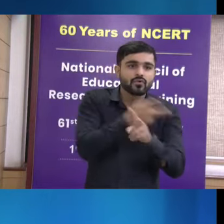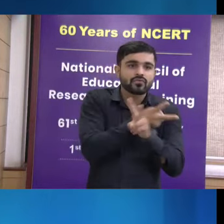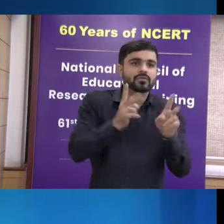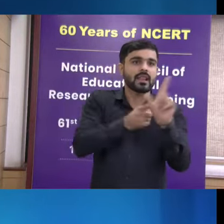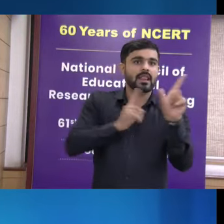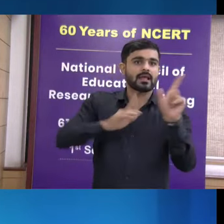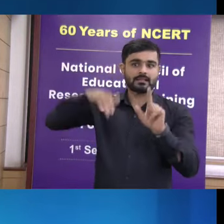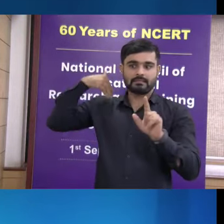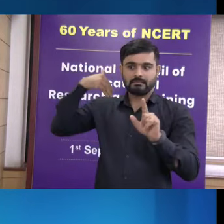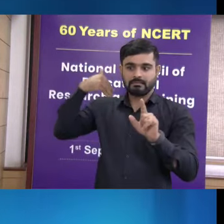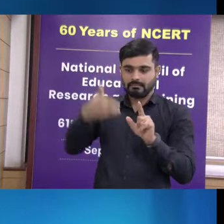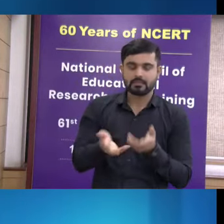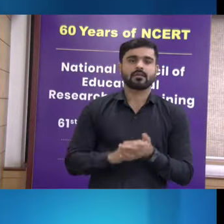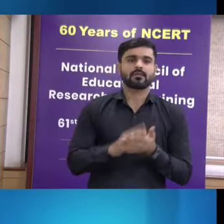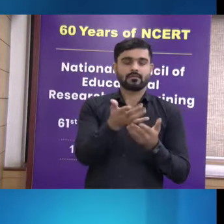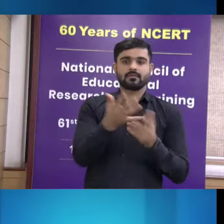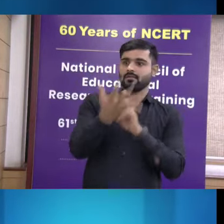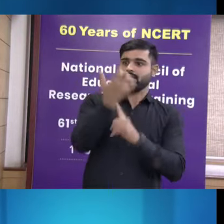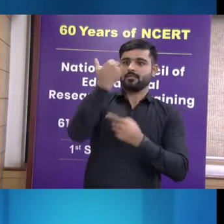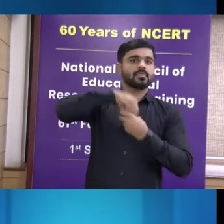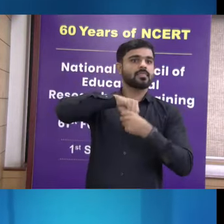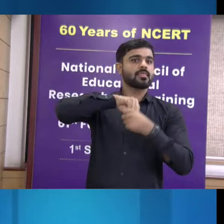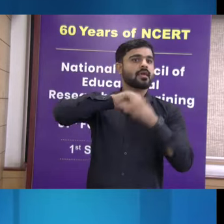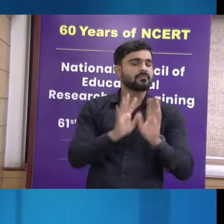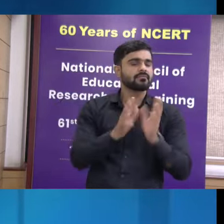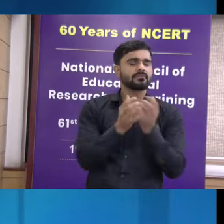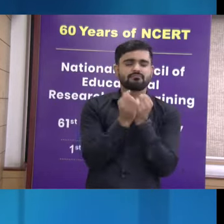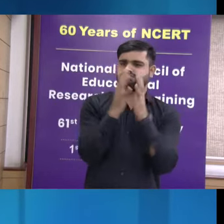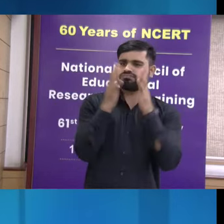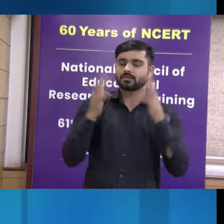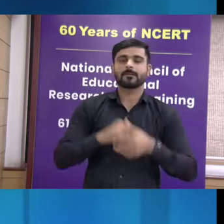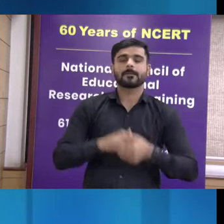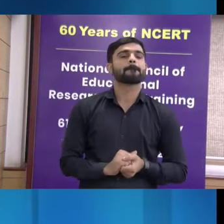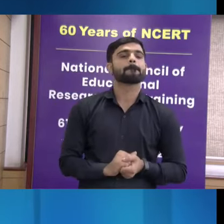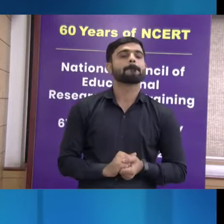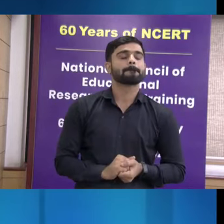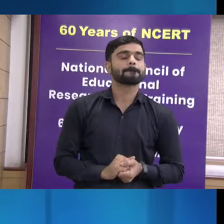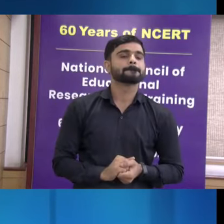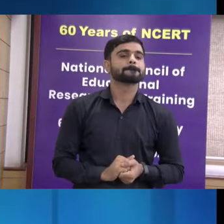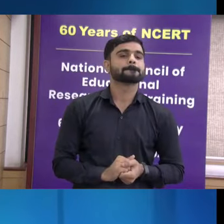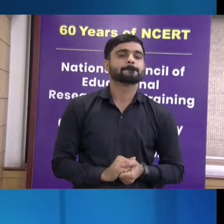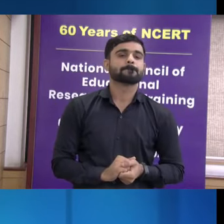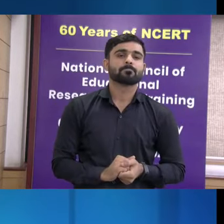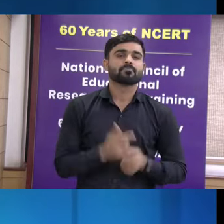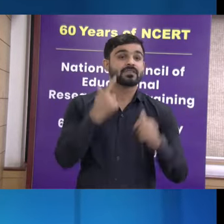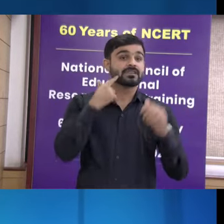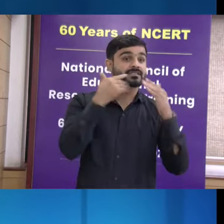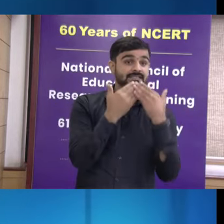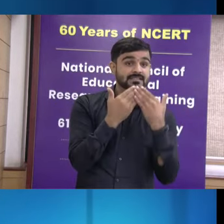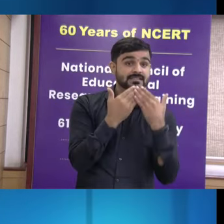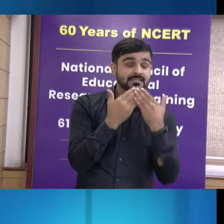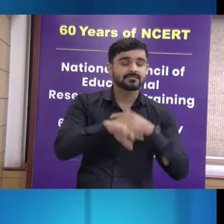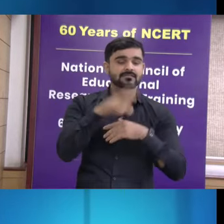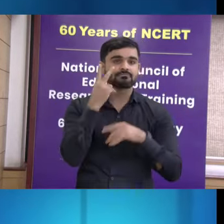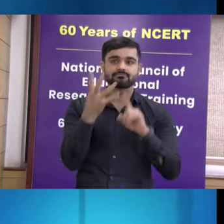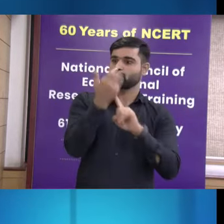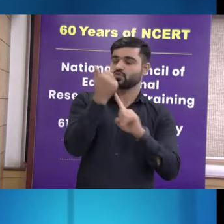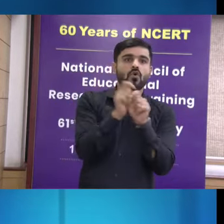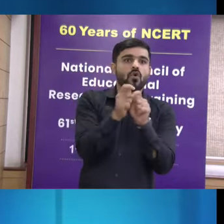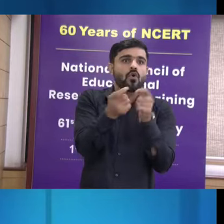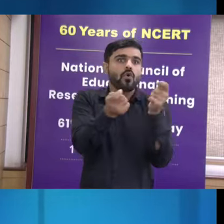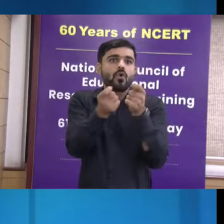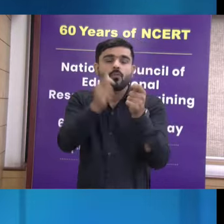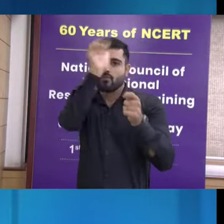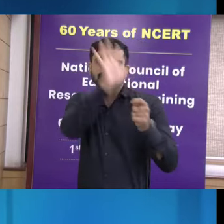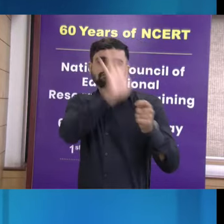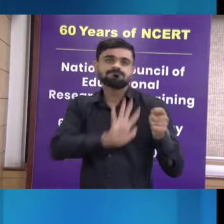year, and it has really picked up a lot, and the institution played a great role even in the India